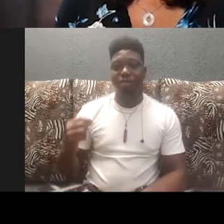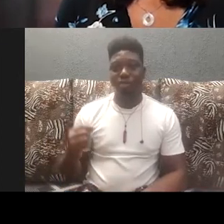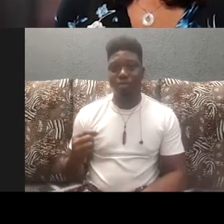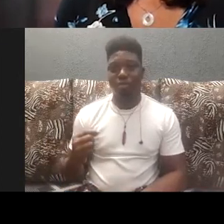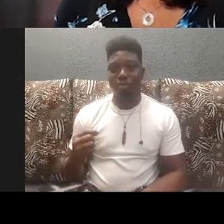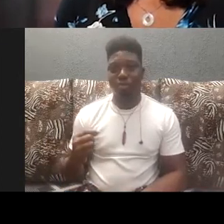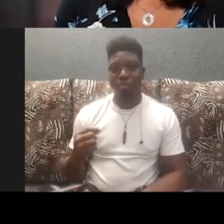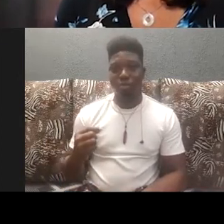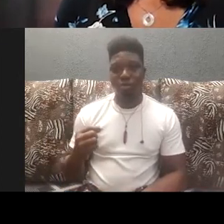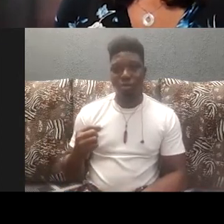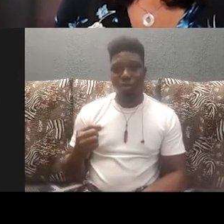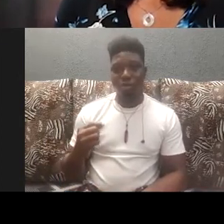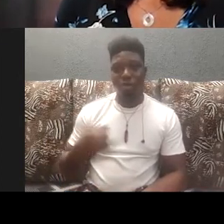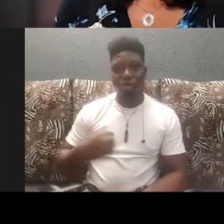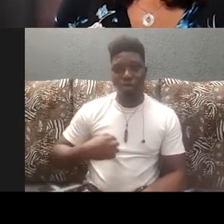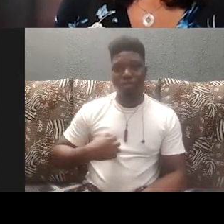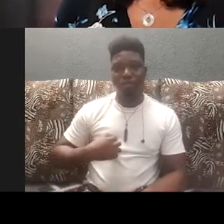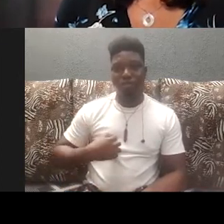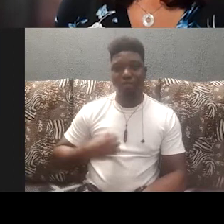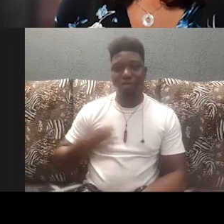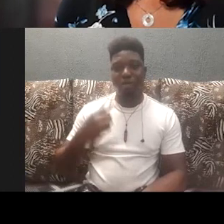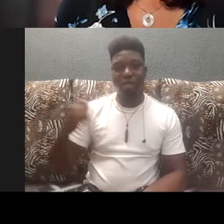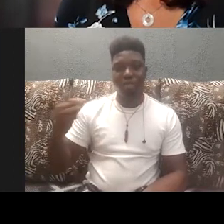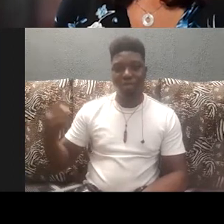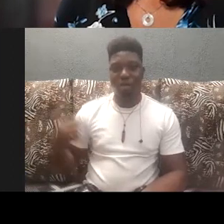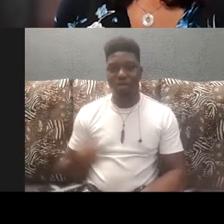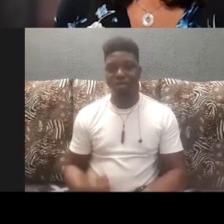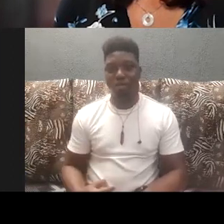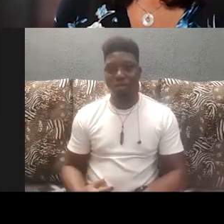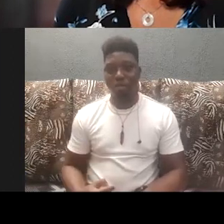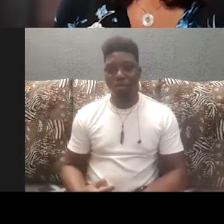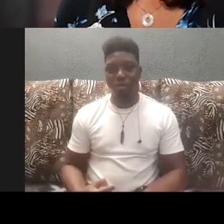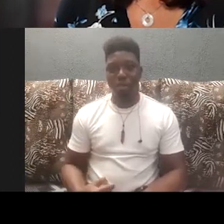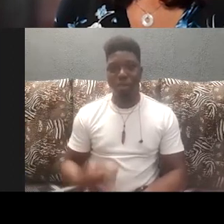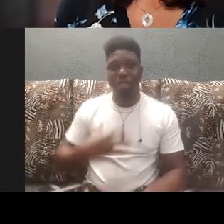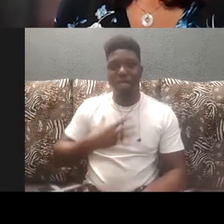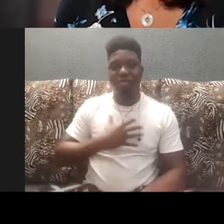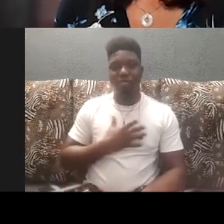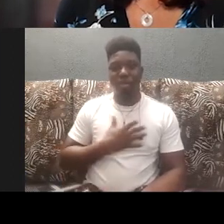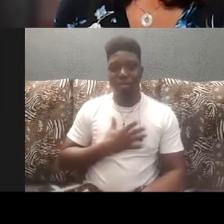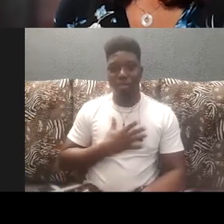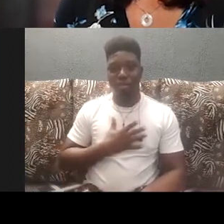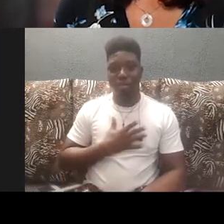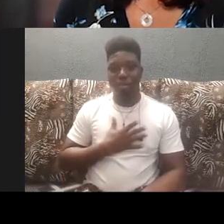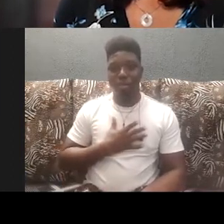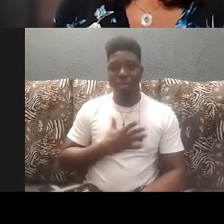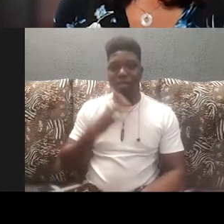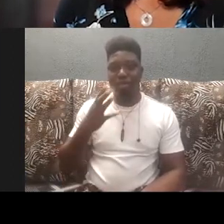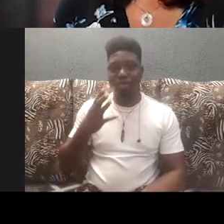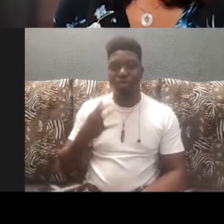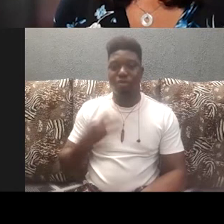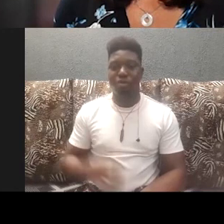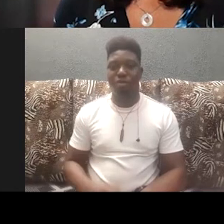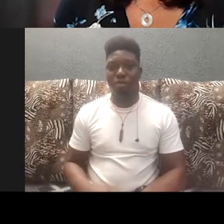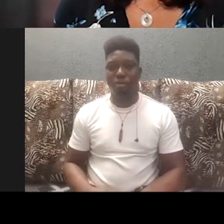at home. We need to start from individual. It starts from me. It starts from